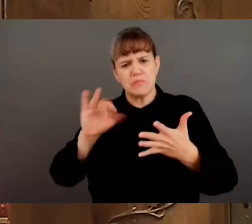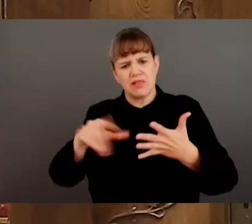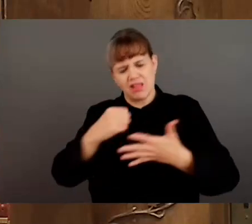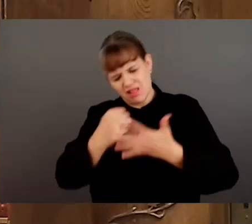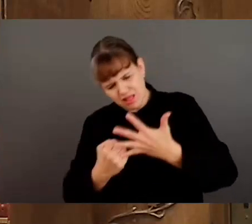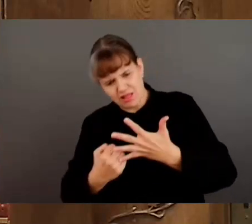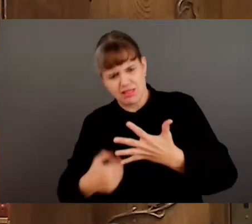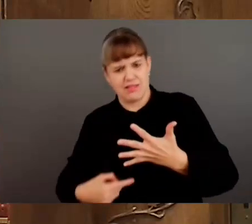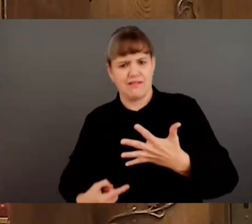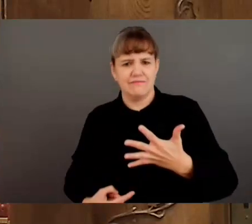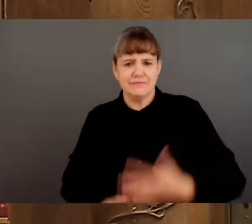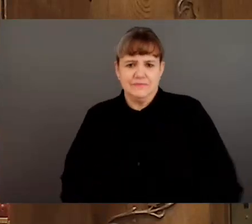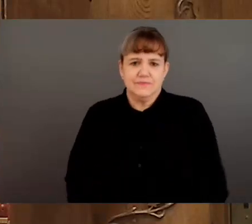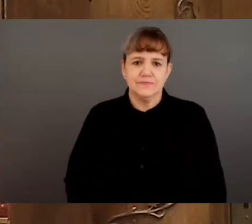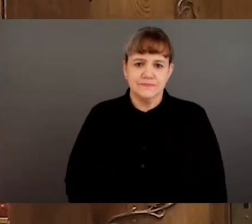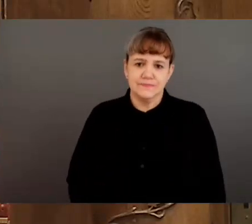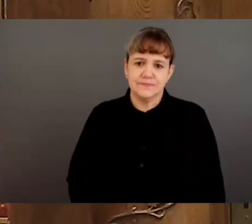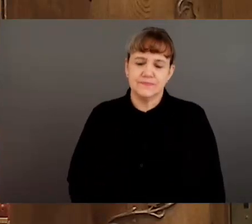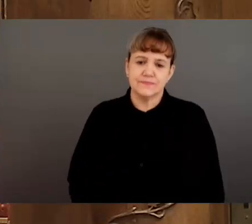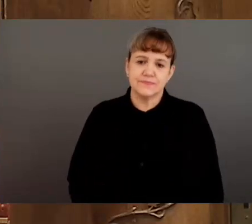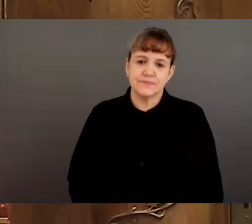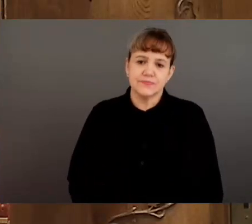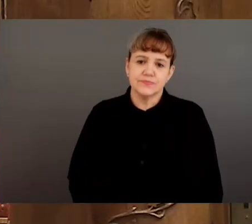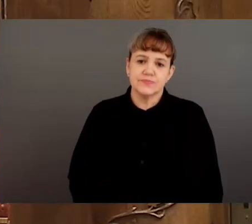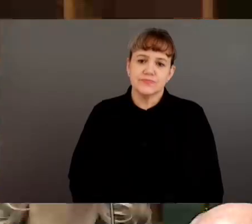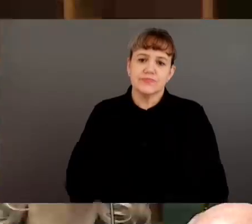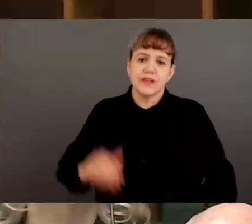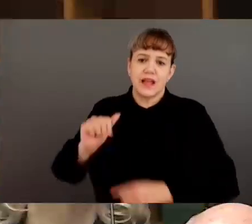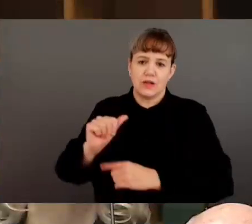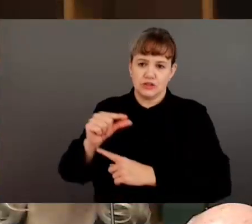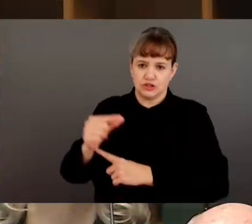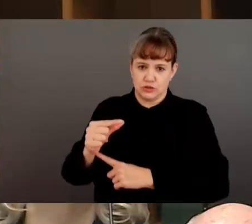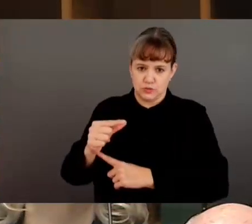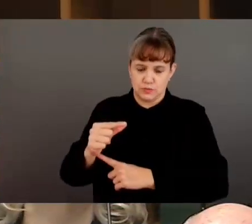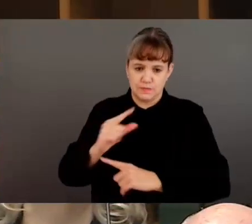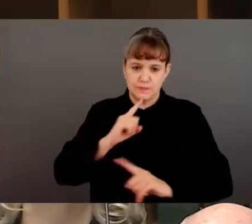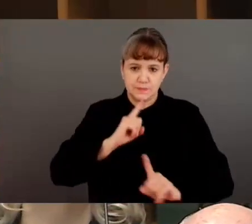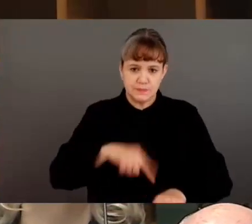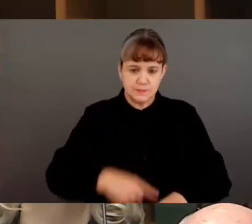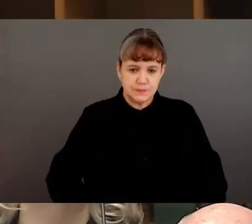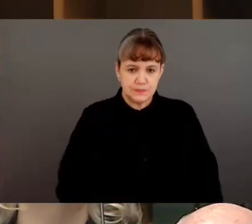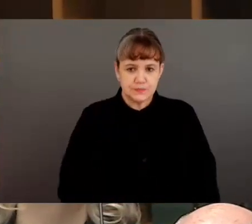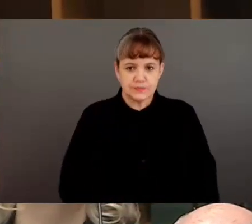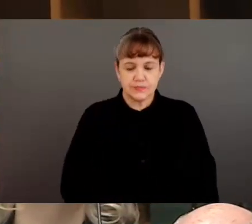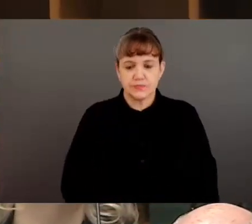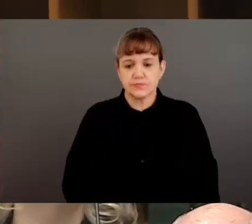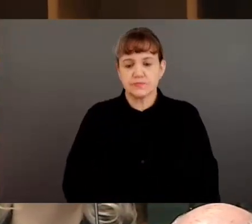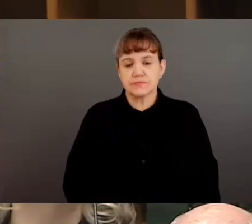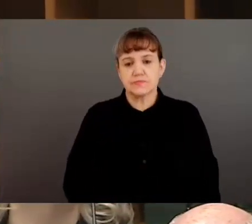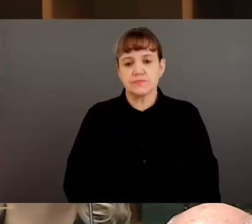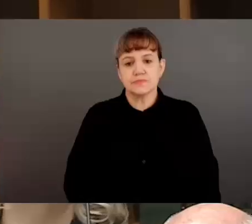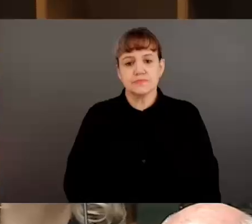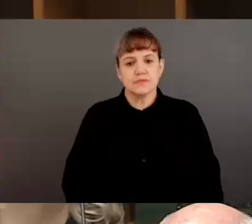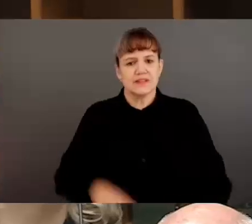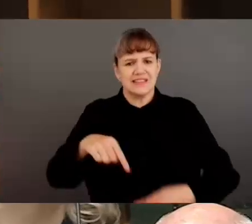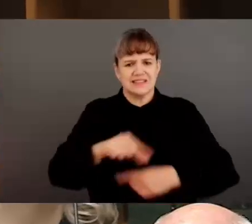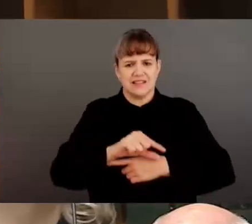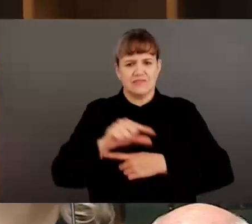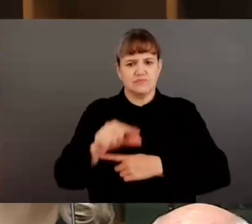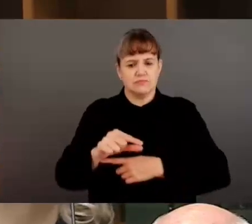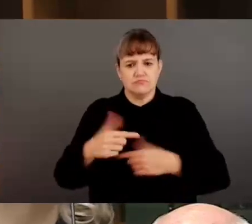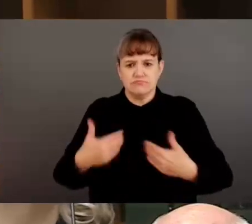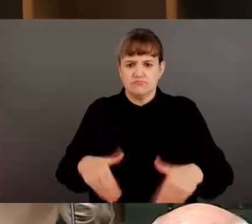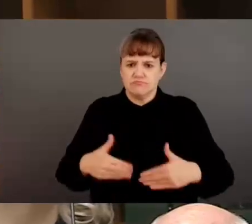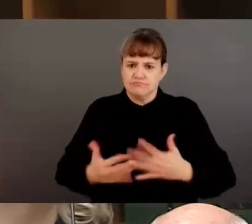Attorney General. Thank you, Mr. Speaker. It's been a top priority of this government to make sure that the Criminal Code of